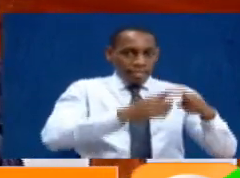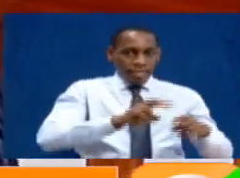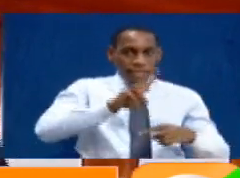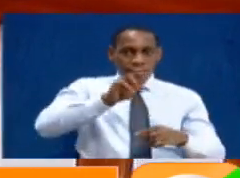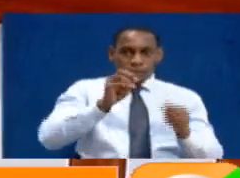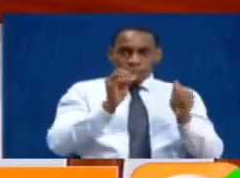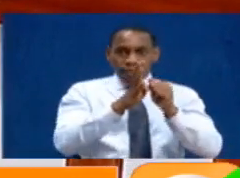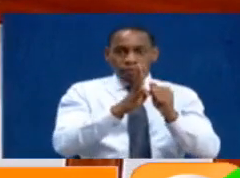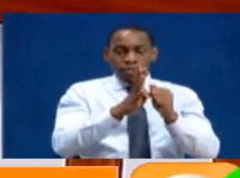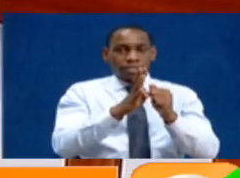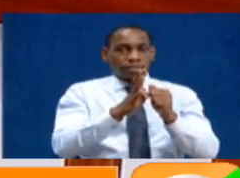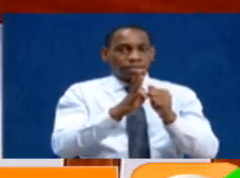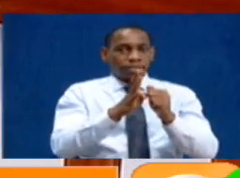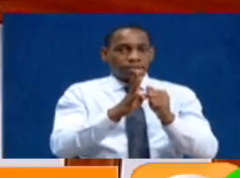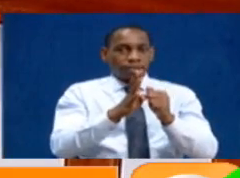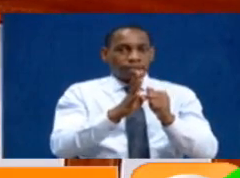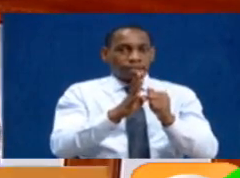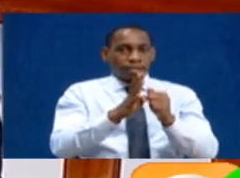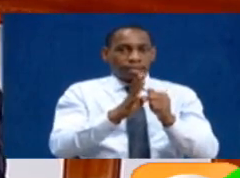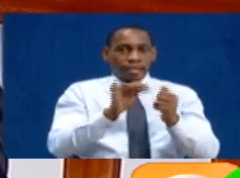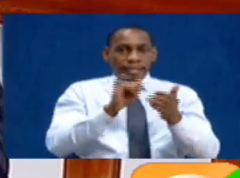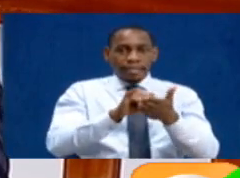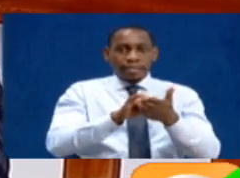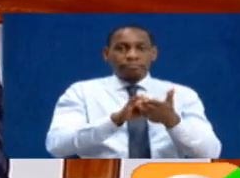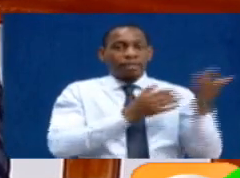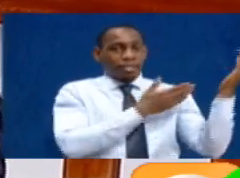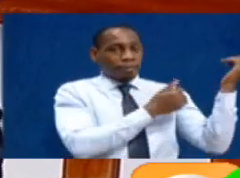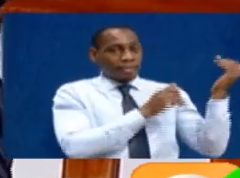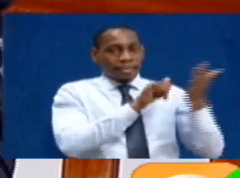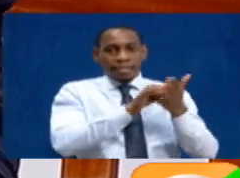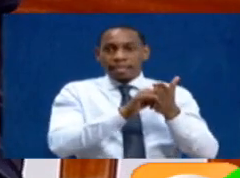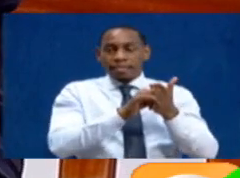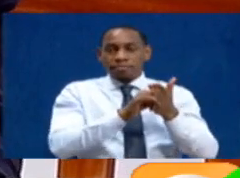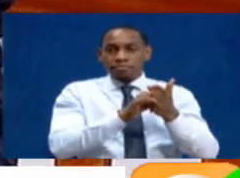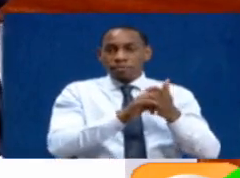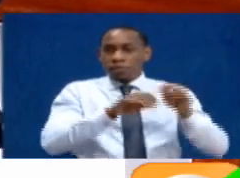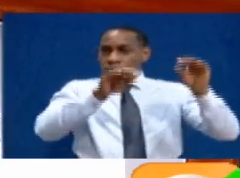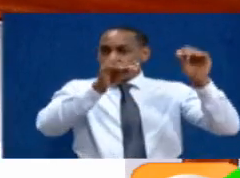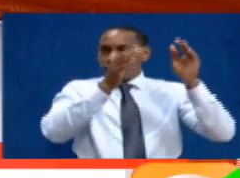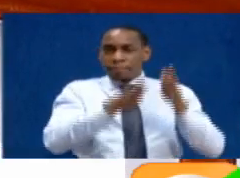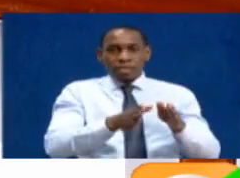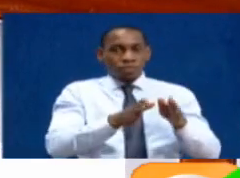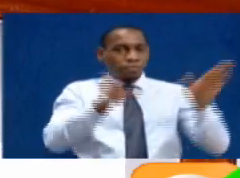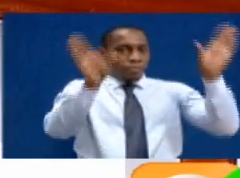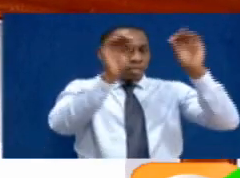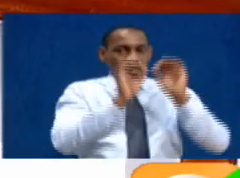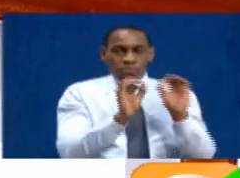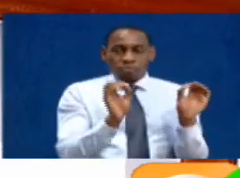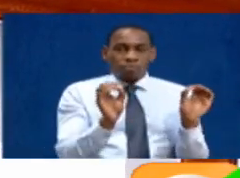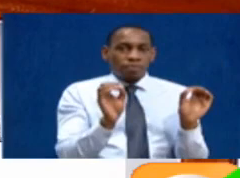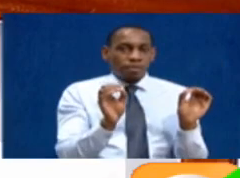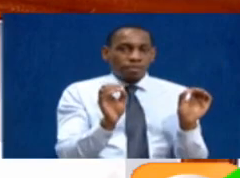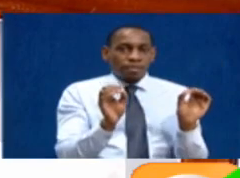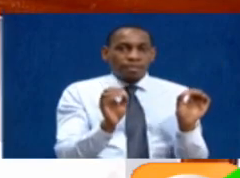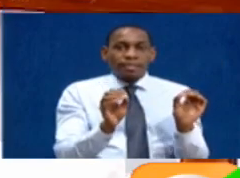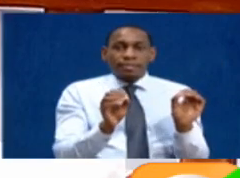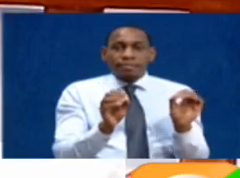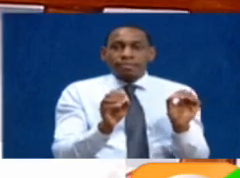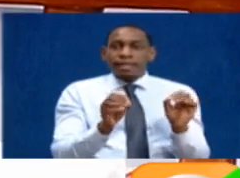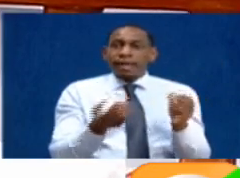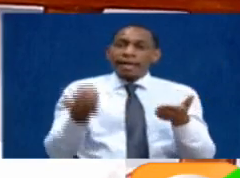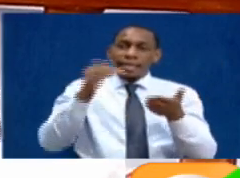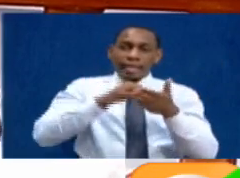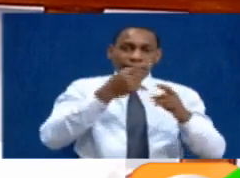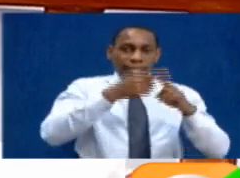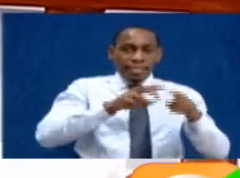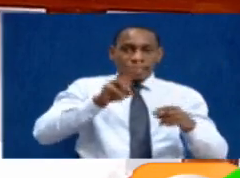2014 is when I predicted that this is not the right person to deputize the president. I have said it